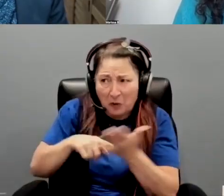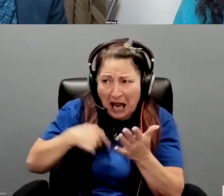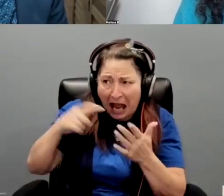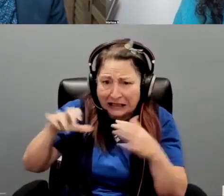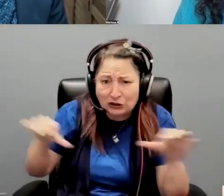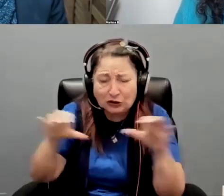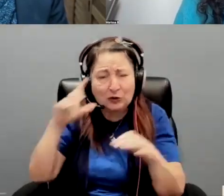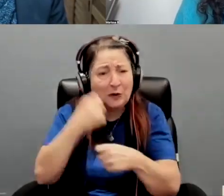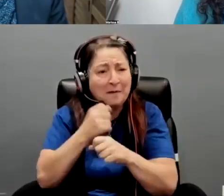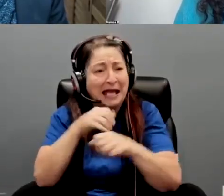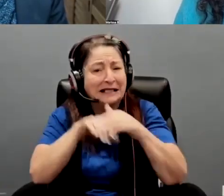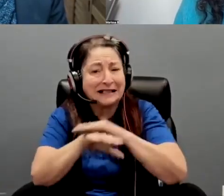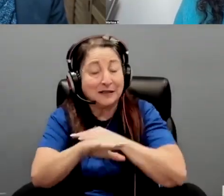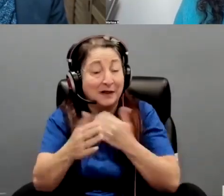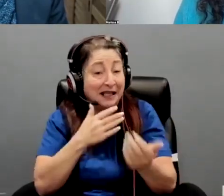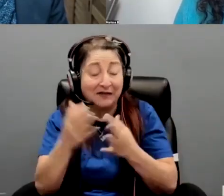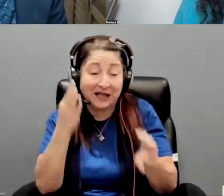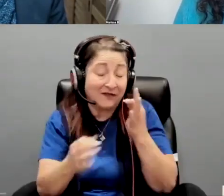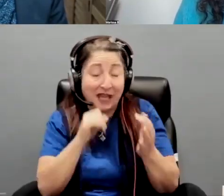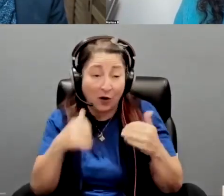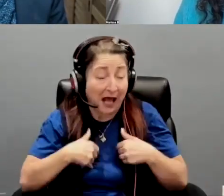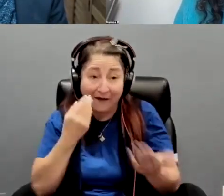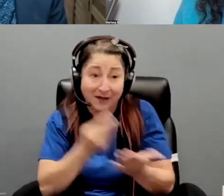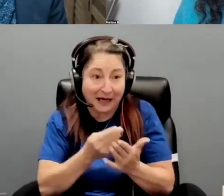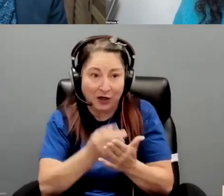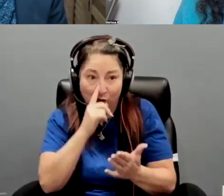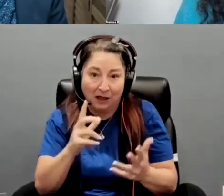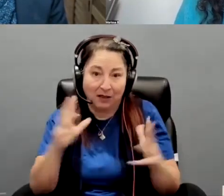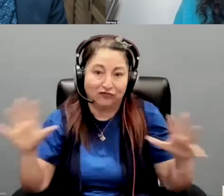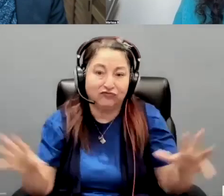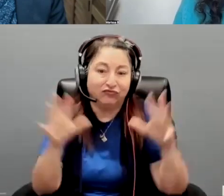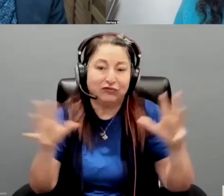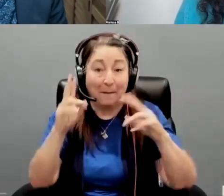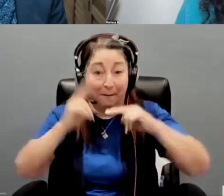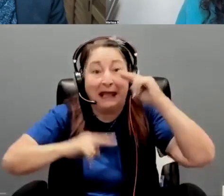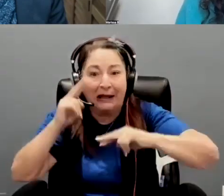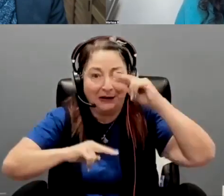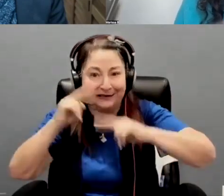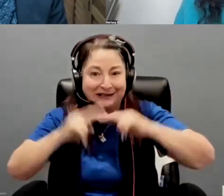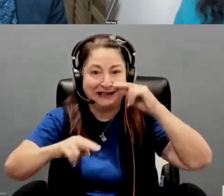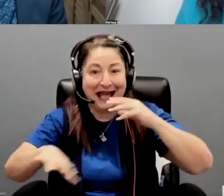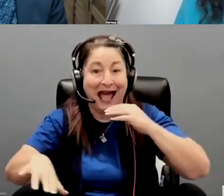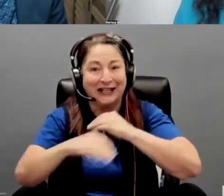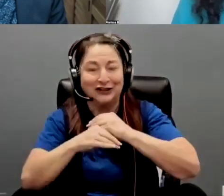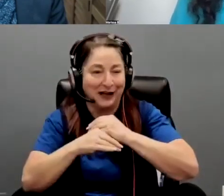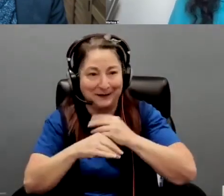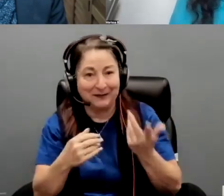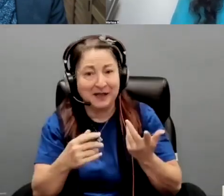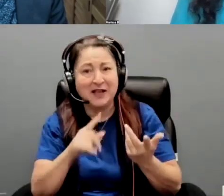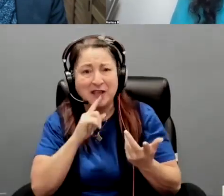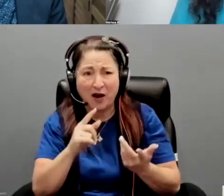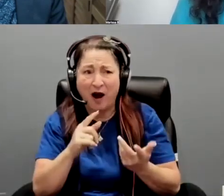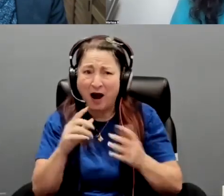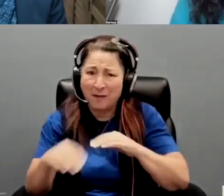make it accessible, even if the money necessarily isn't there to build an extra X, Y, and Z. There are portable ramps